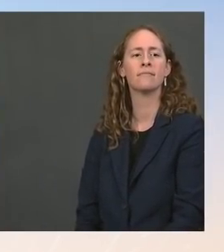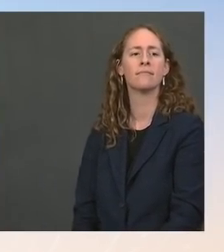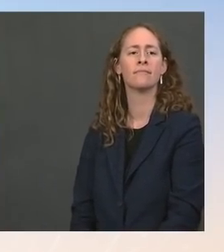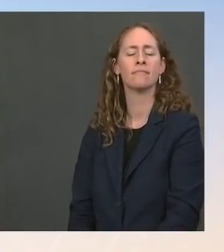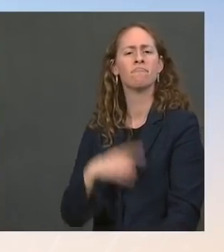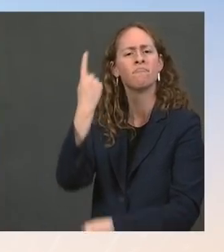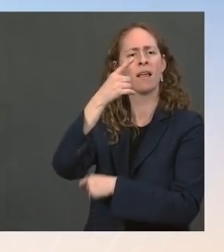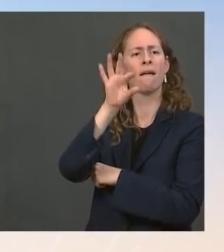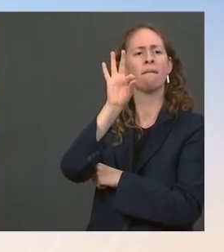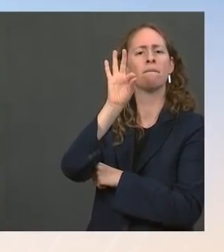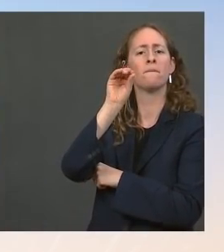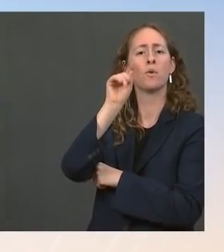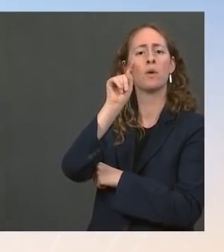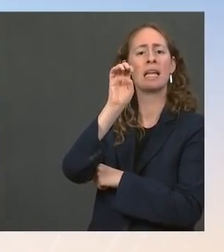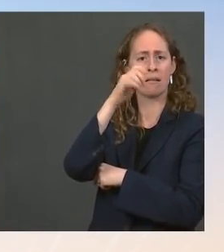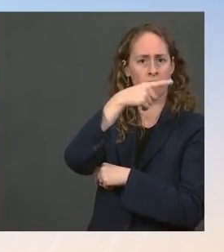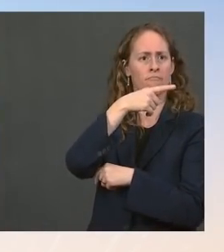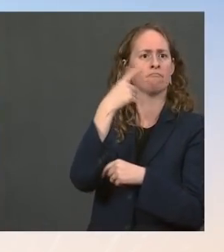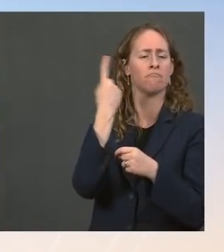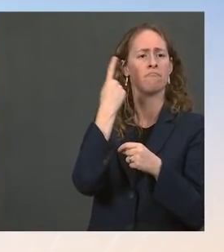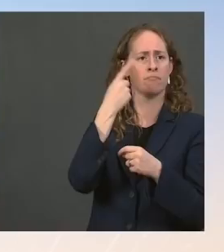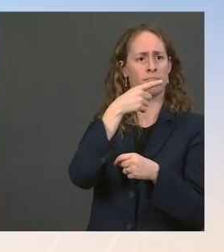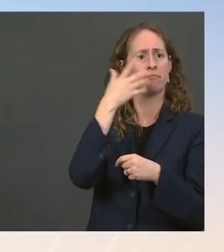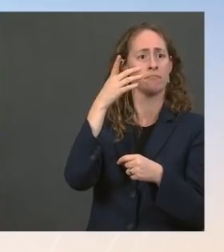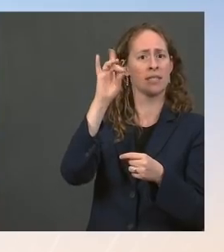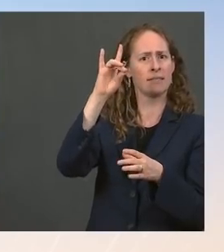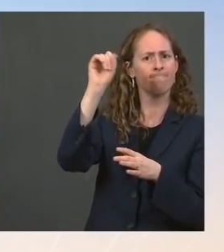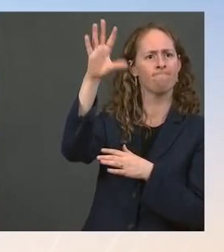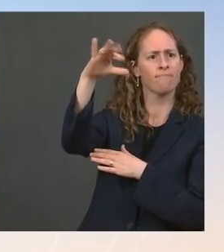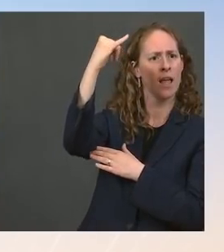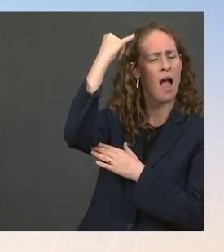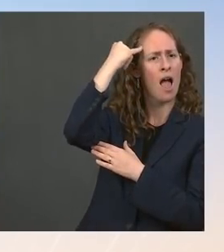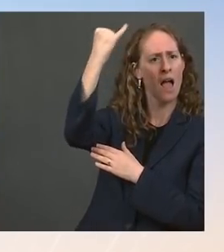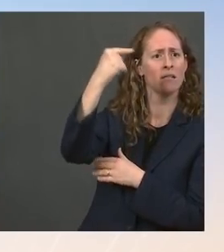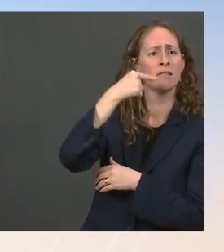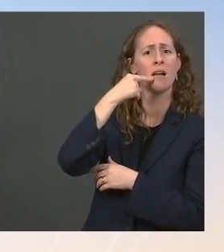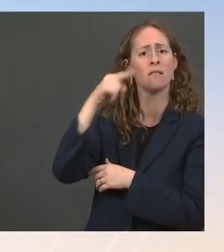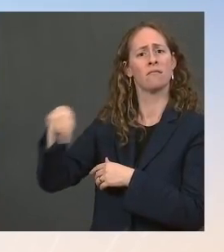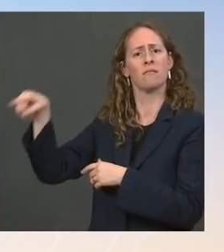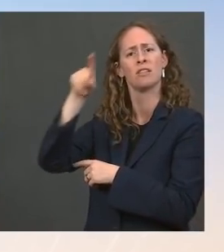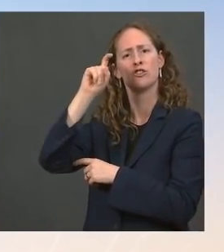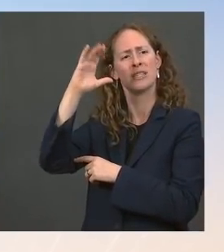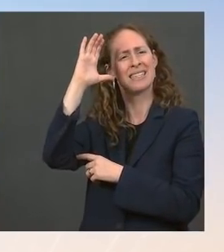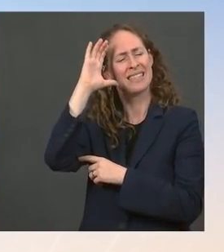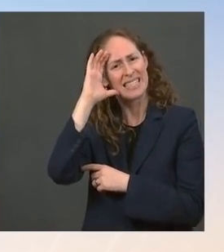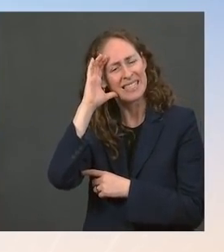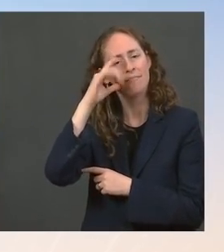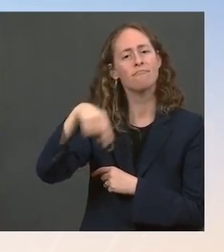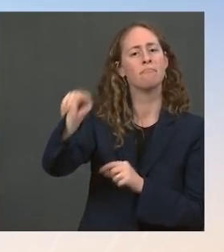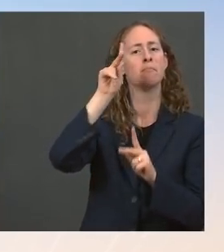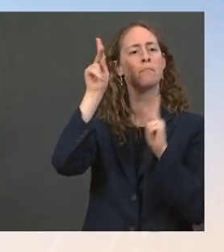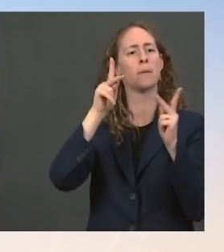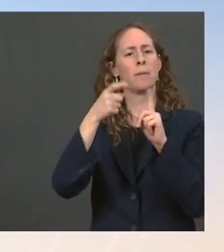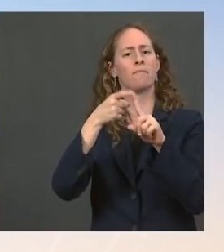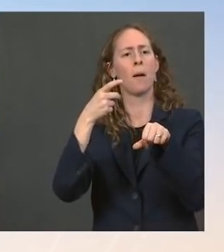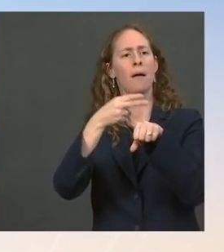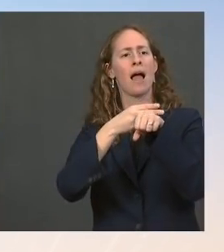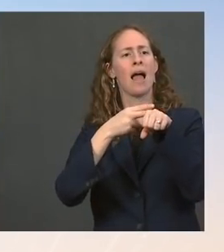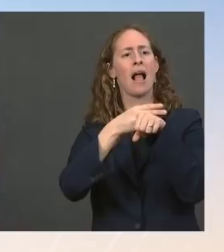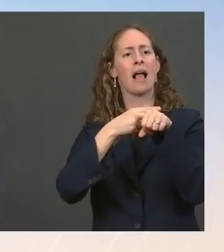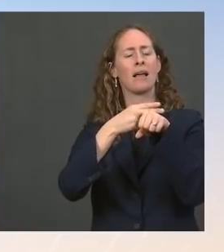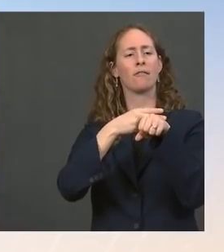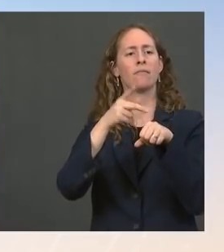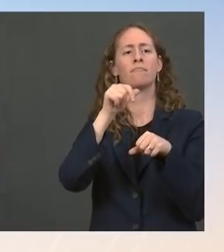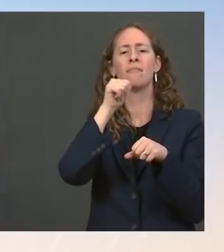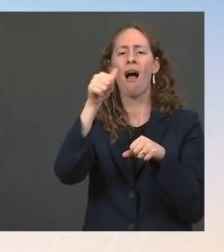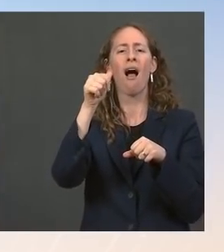to Haiti, he's raising this idea that the U.S. should be listening to Haitian civil society, not backing the current prime minister who was not elected